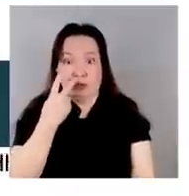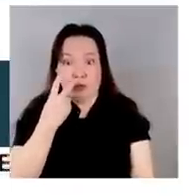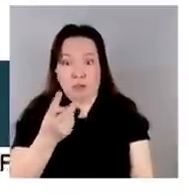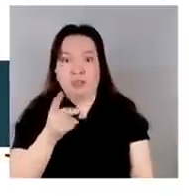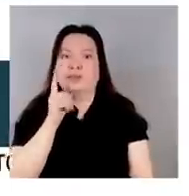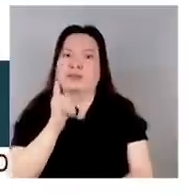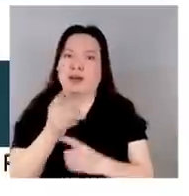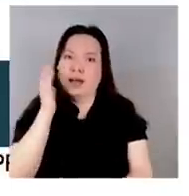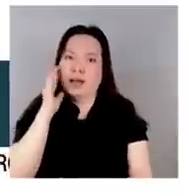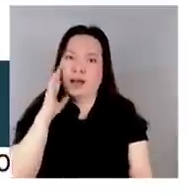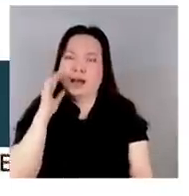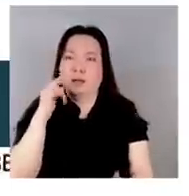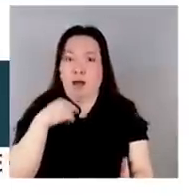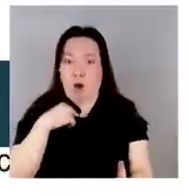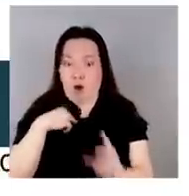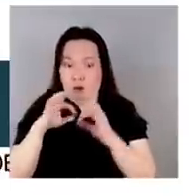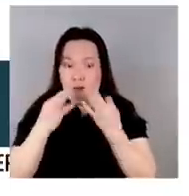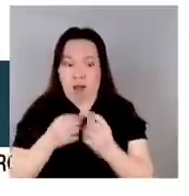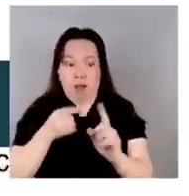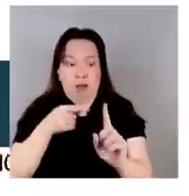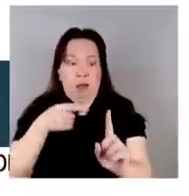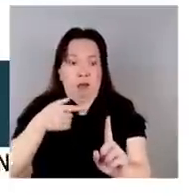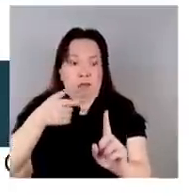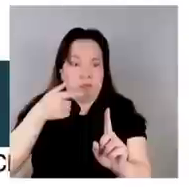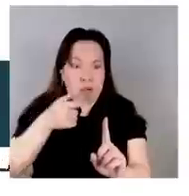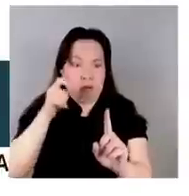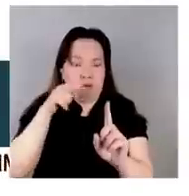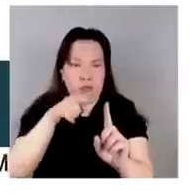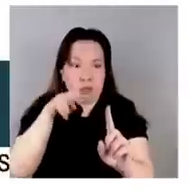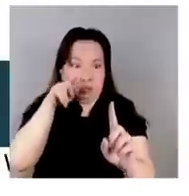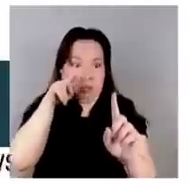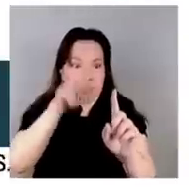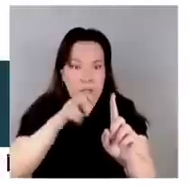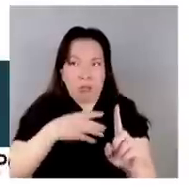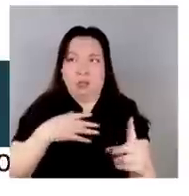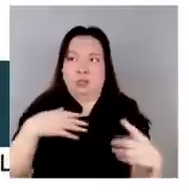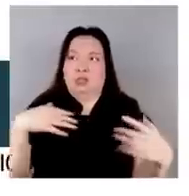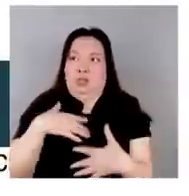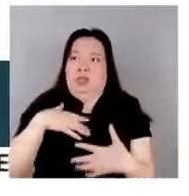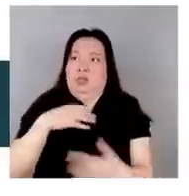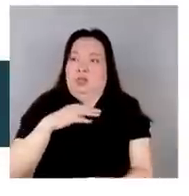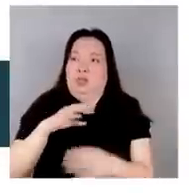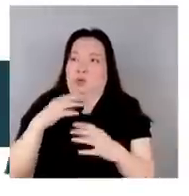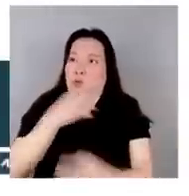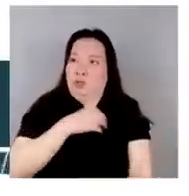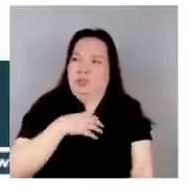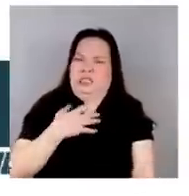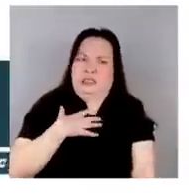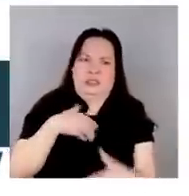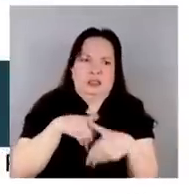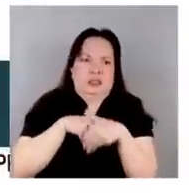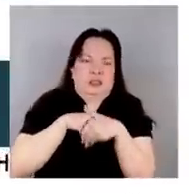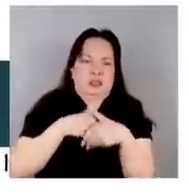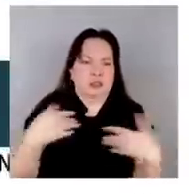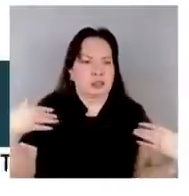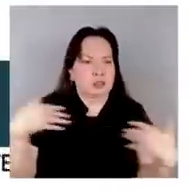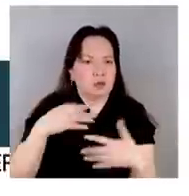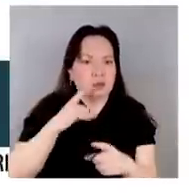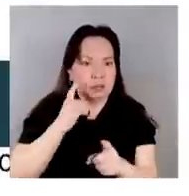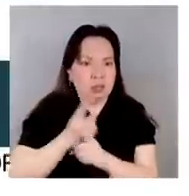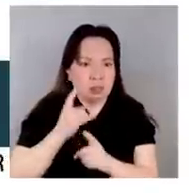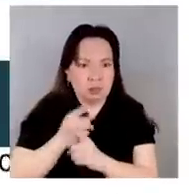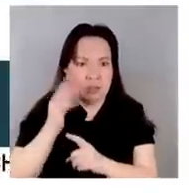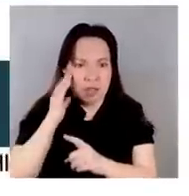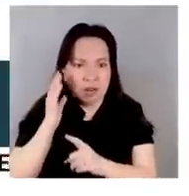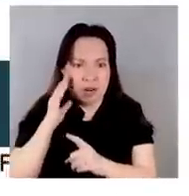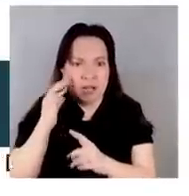know, gunned down, when you face intimidation from the police, you know, of course, you know, you will only do so if there is effective